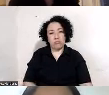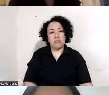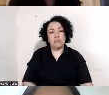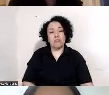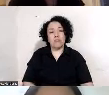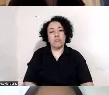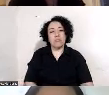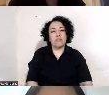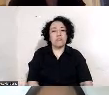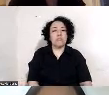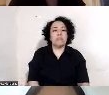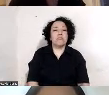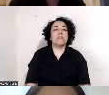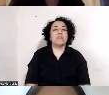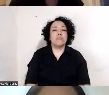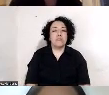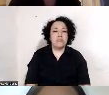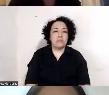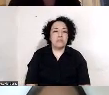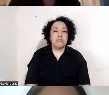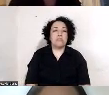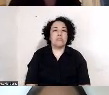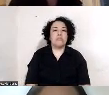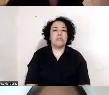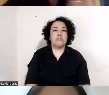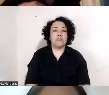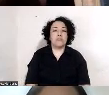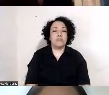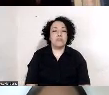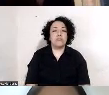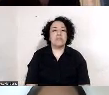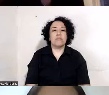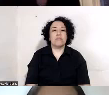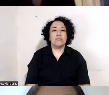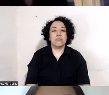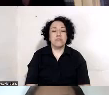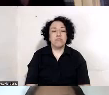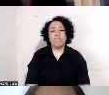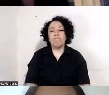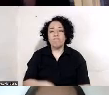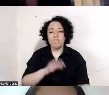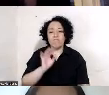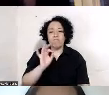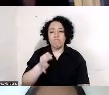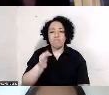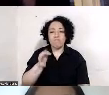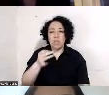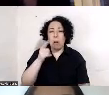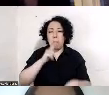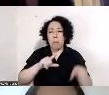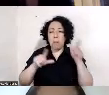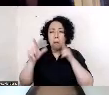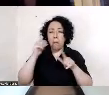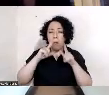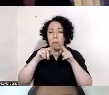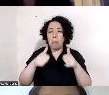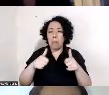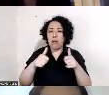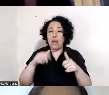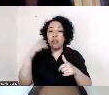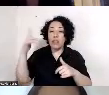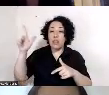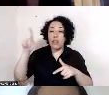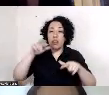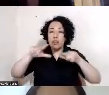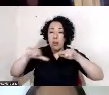asked, what made the biggest difference in your success? E os resultados foram muito positivos e provam que o trabalho que tenho